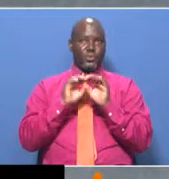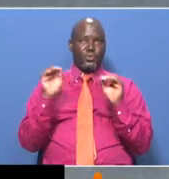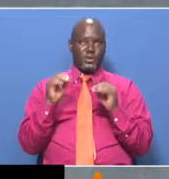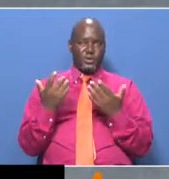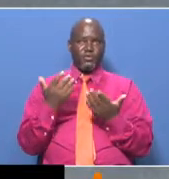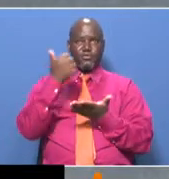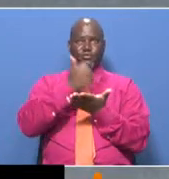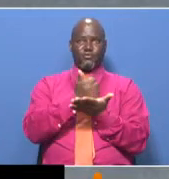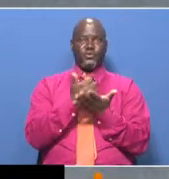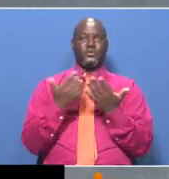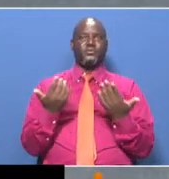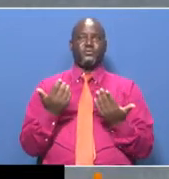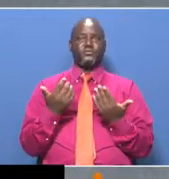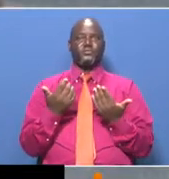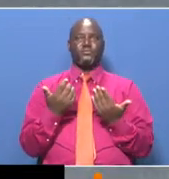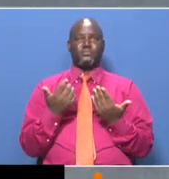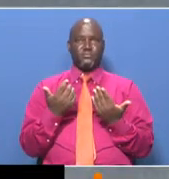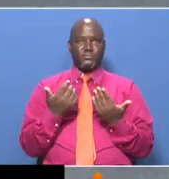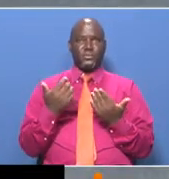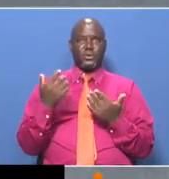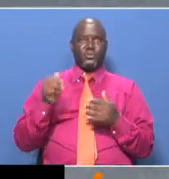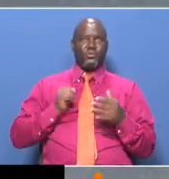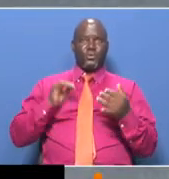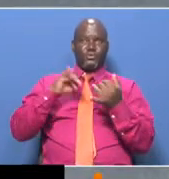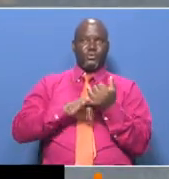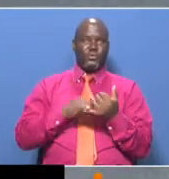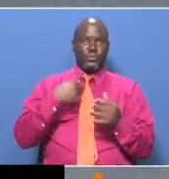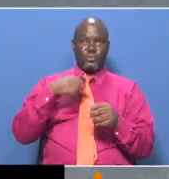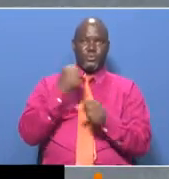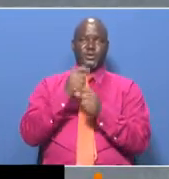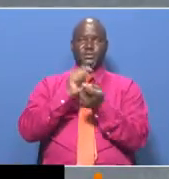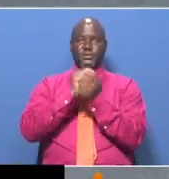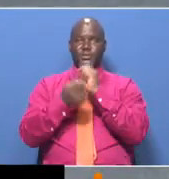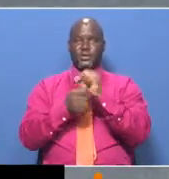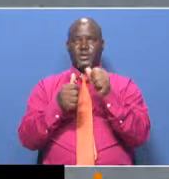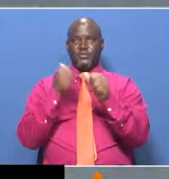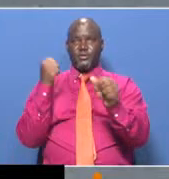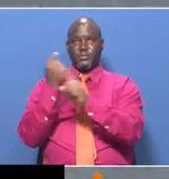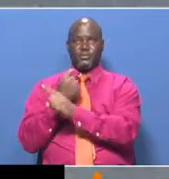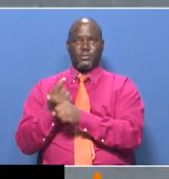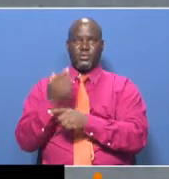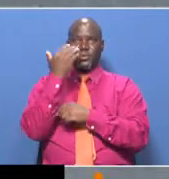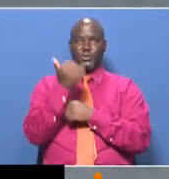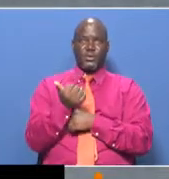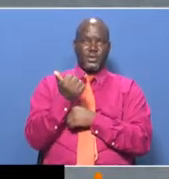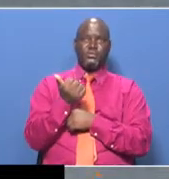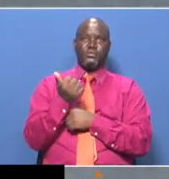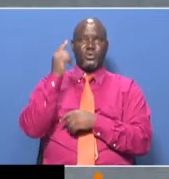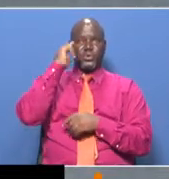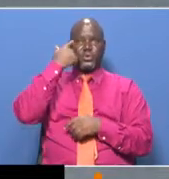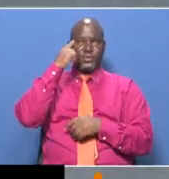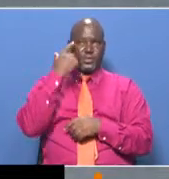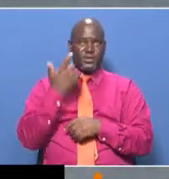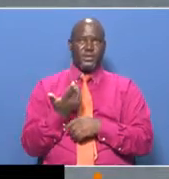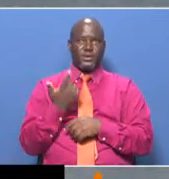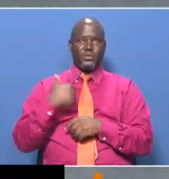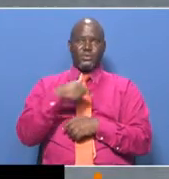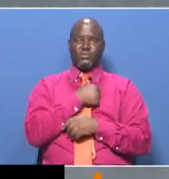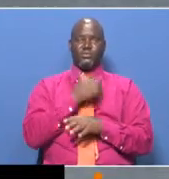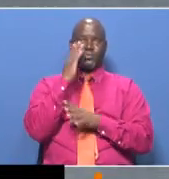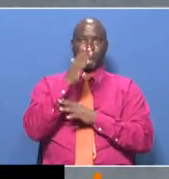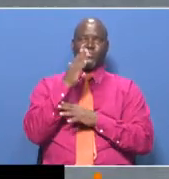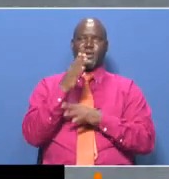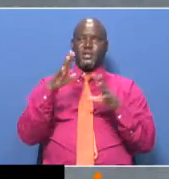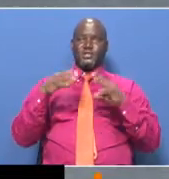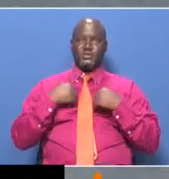The office of the spouses, we have rejected said offices. Why do you think we are going to